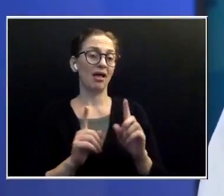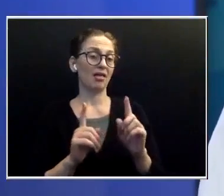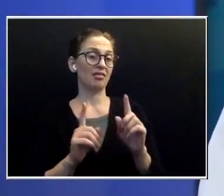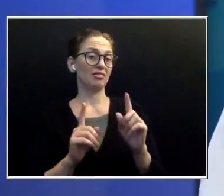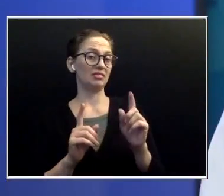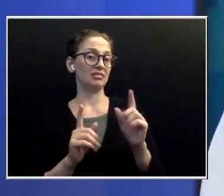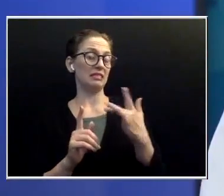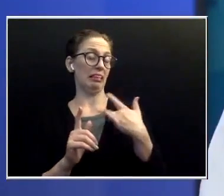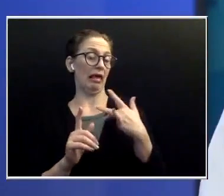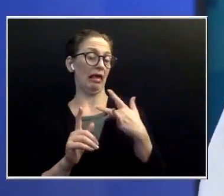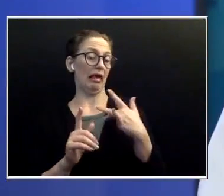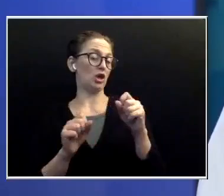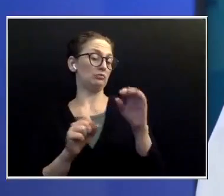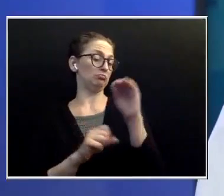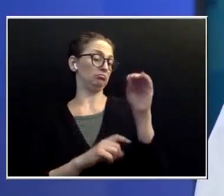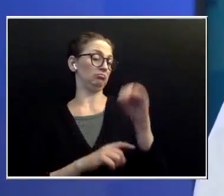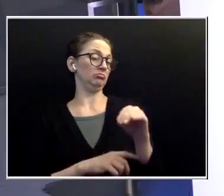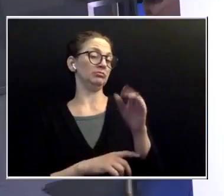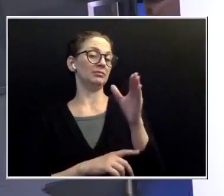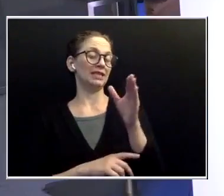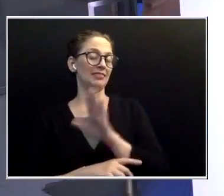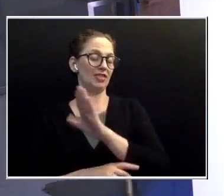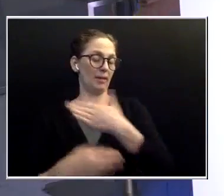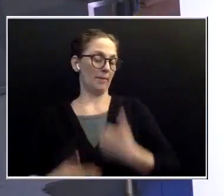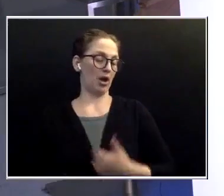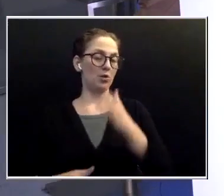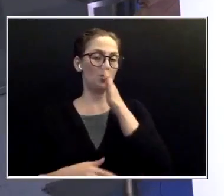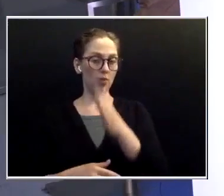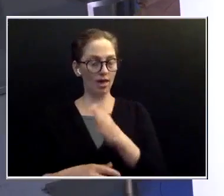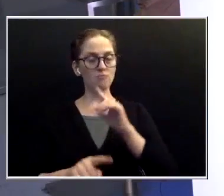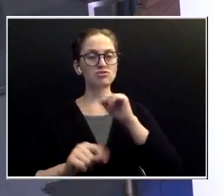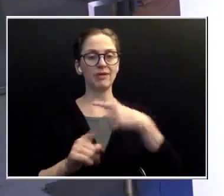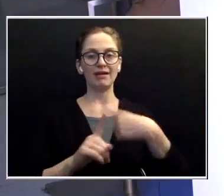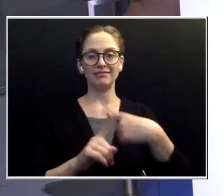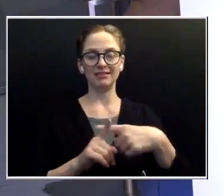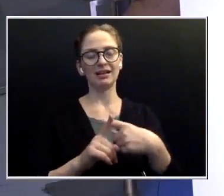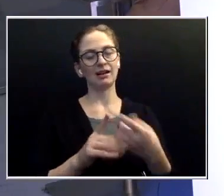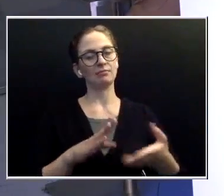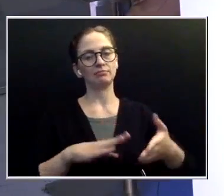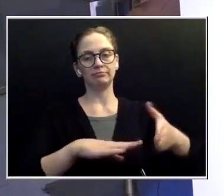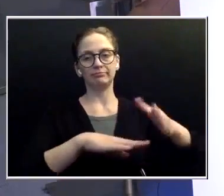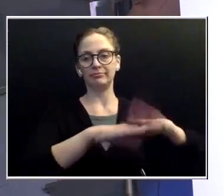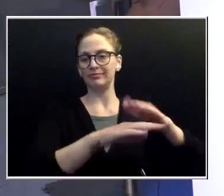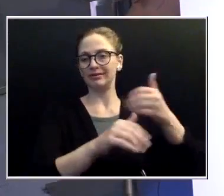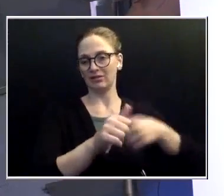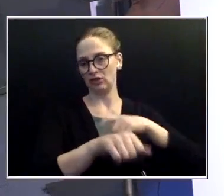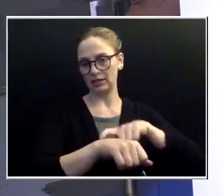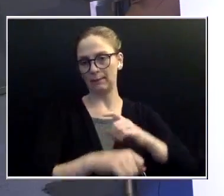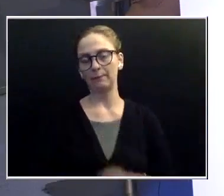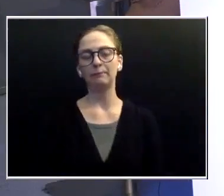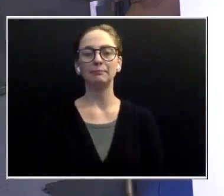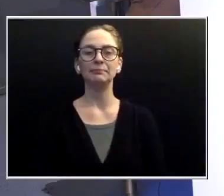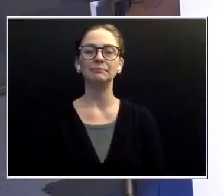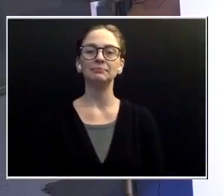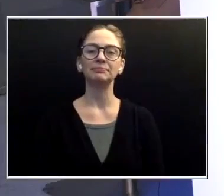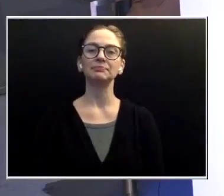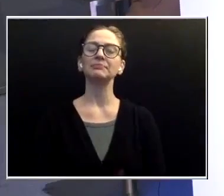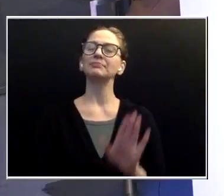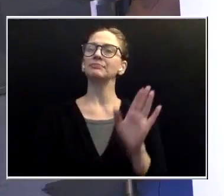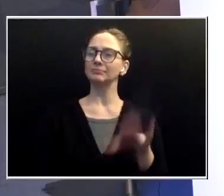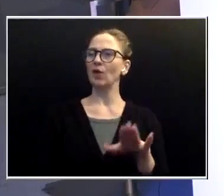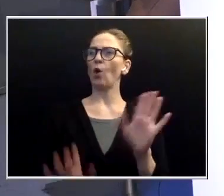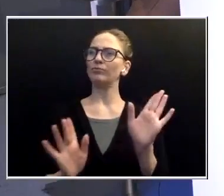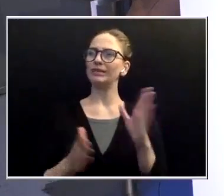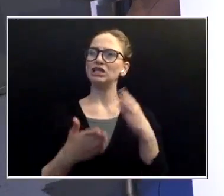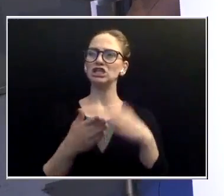with every subsequent transplant. So I have to ask you about the controversy of how folks are classifying FMT. Some say it should be treated